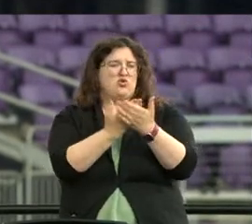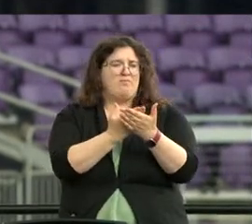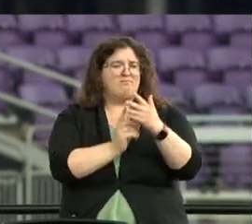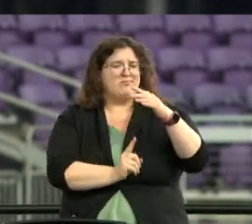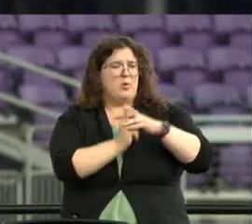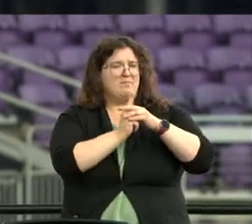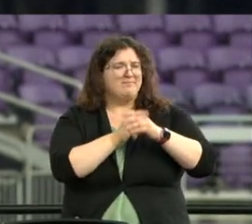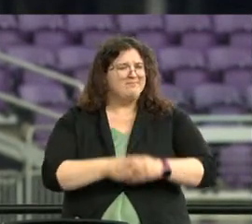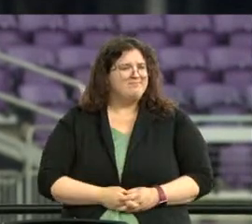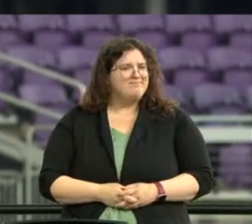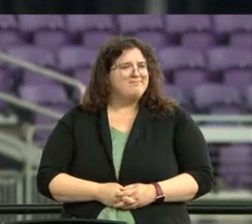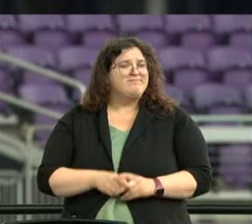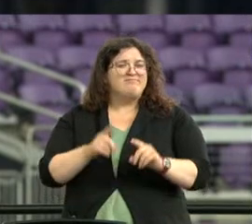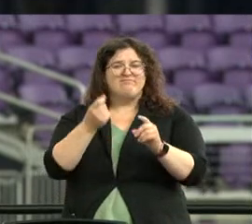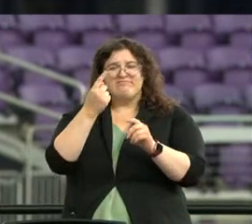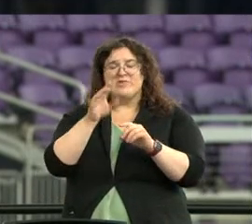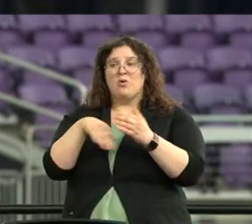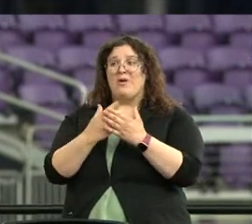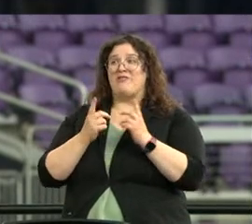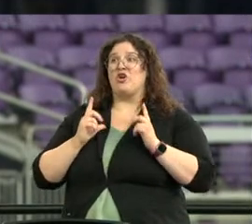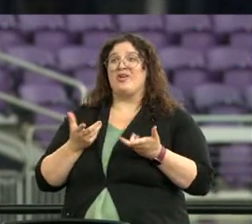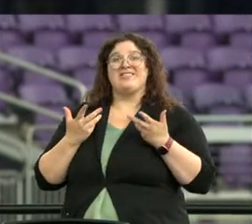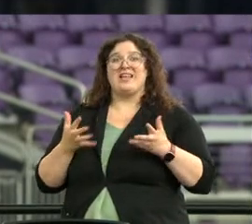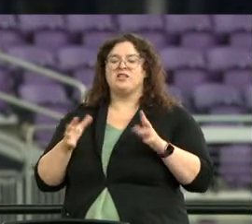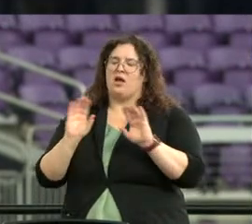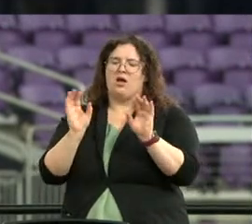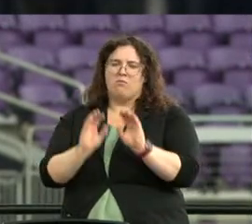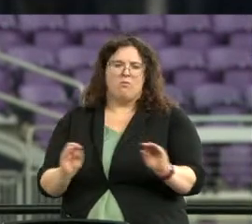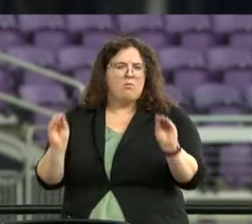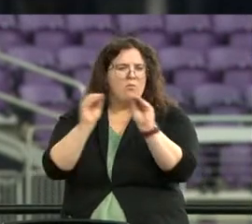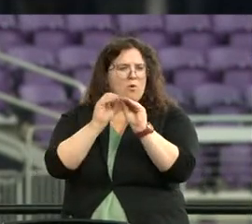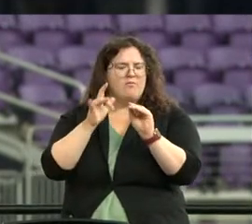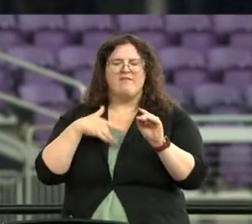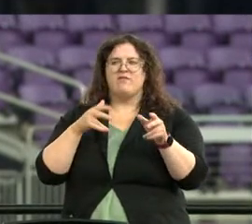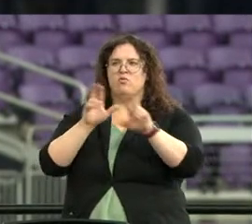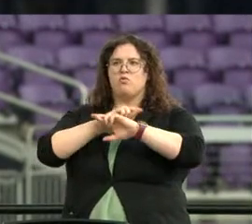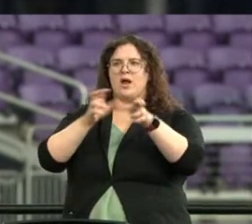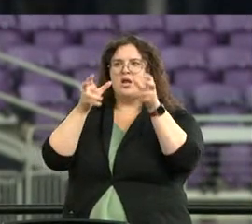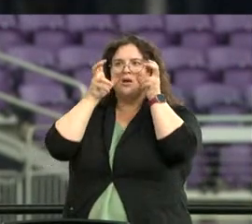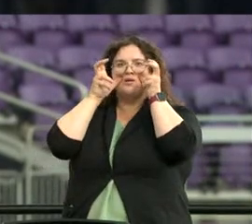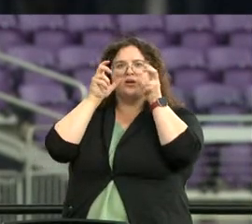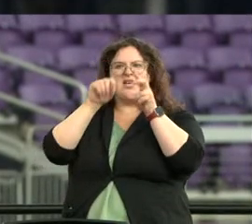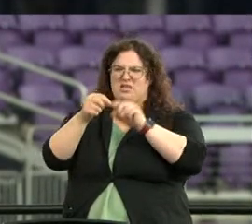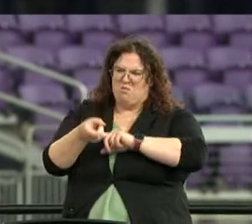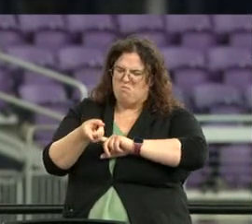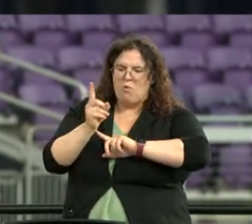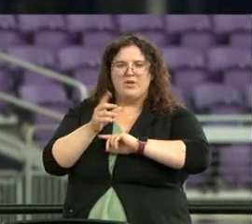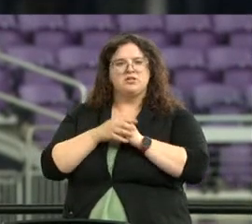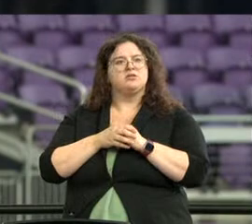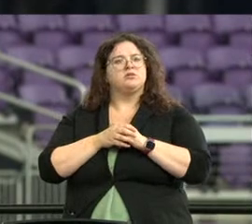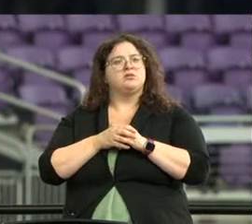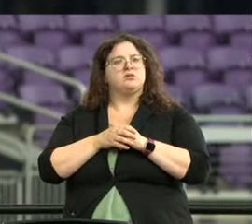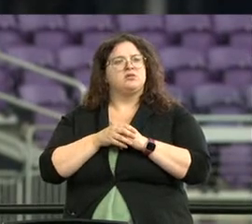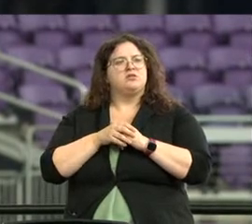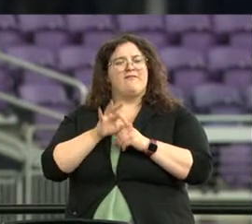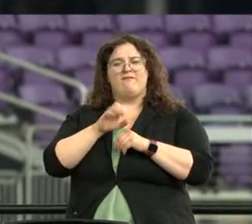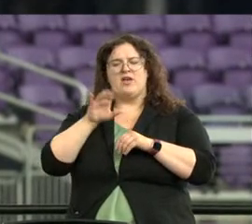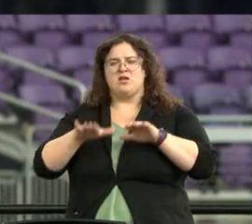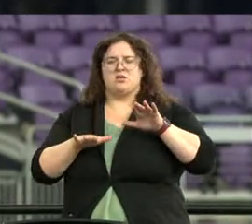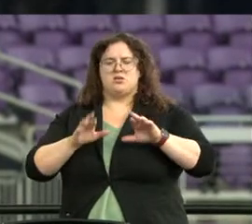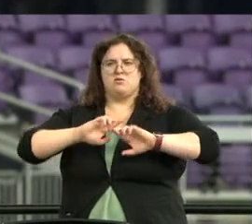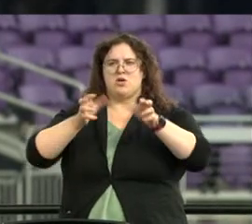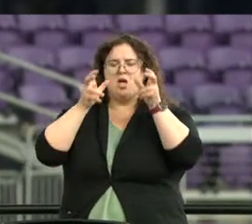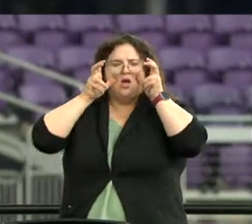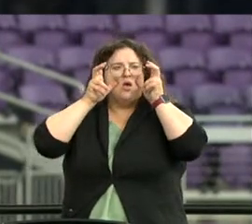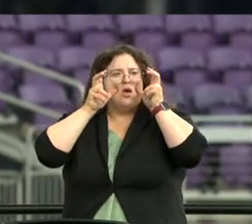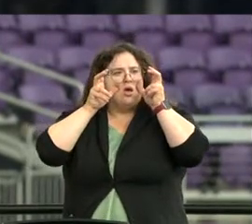Seniors, it is more than just arriving early. It's being present in the moment, being where your feet are. Never are there more